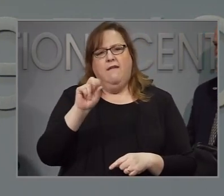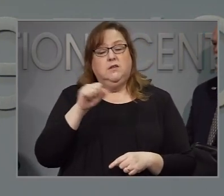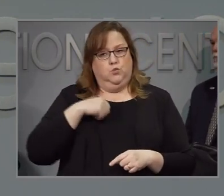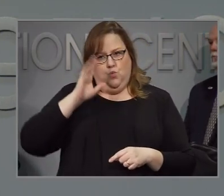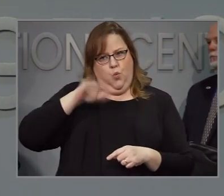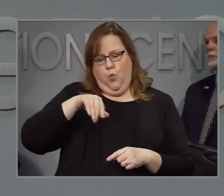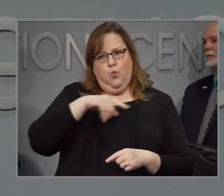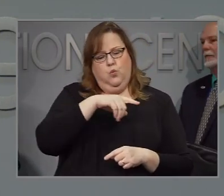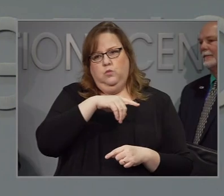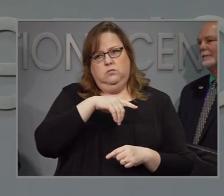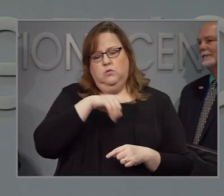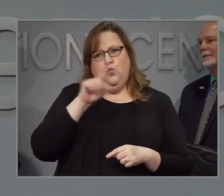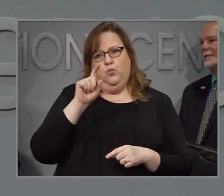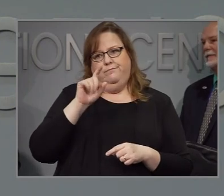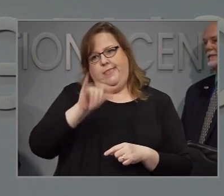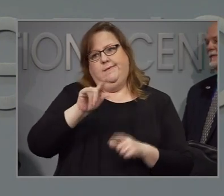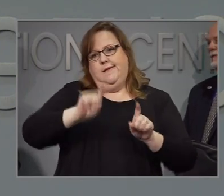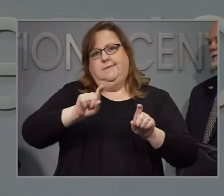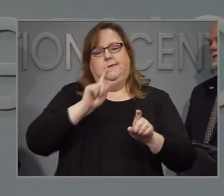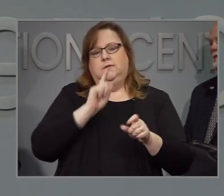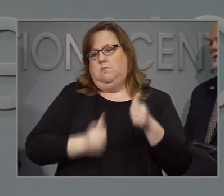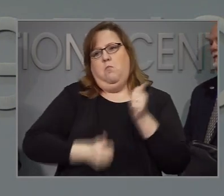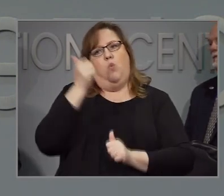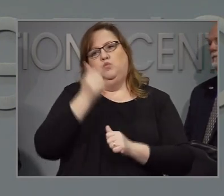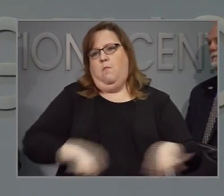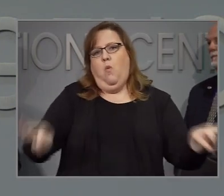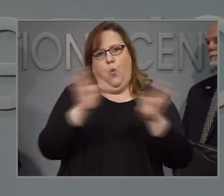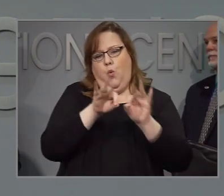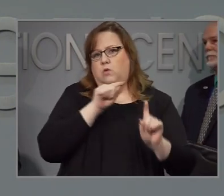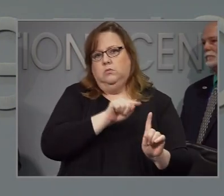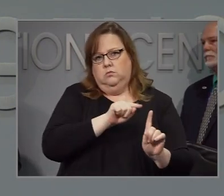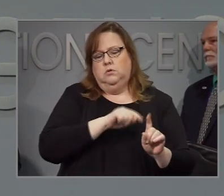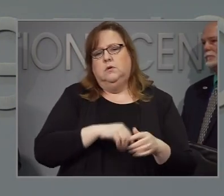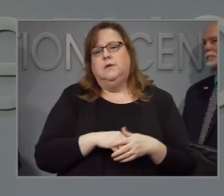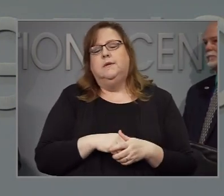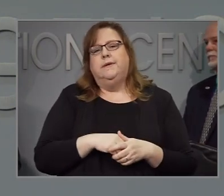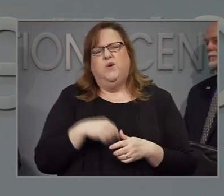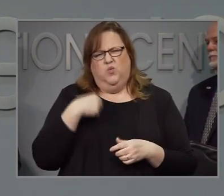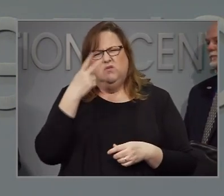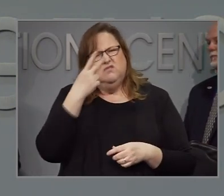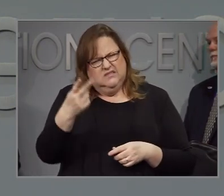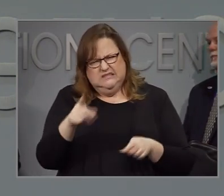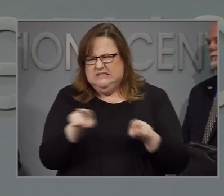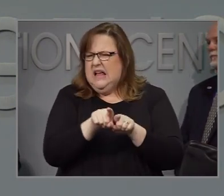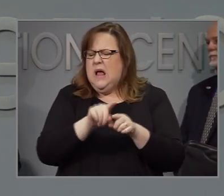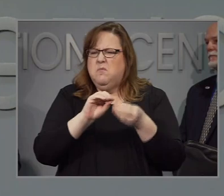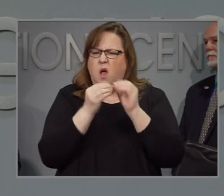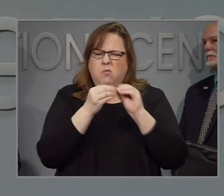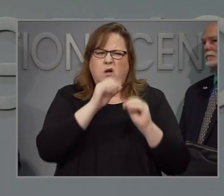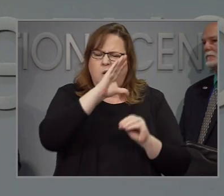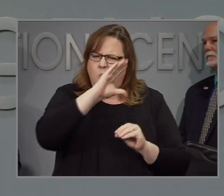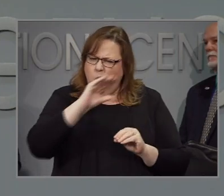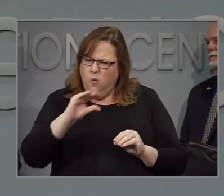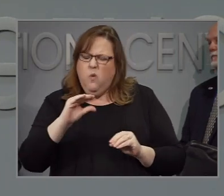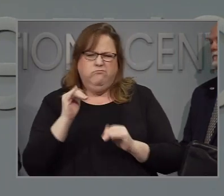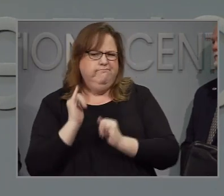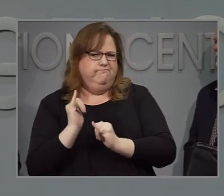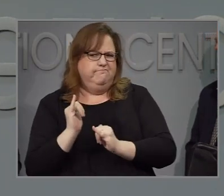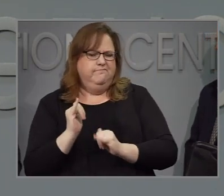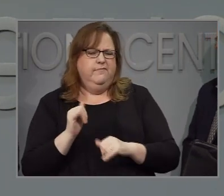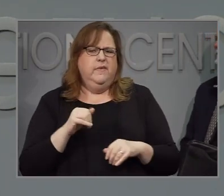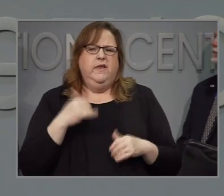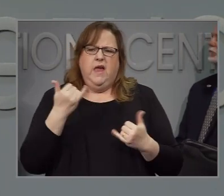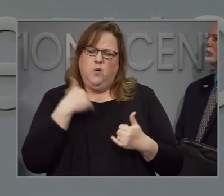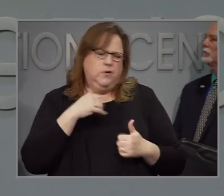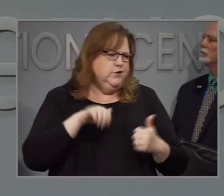forward here. And we were seeing those same trends too, which is why we are really challenging ourselves and our work group to